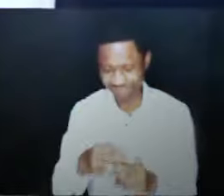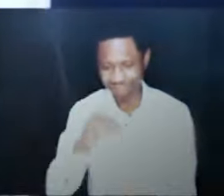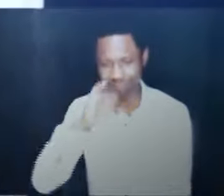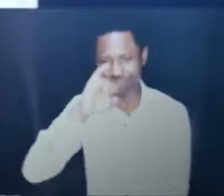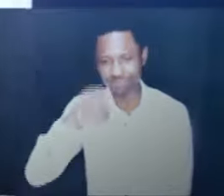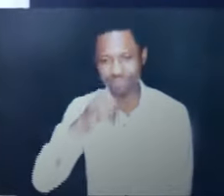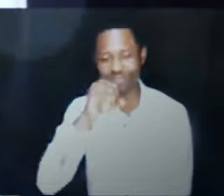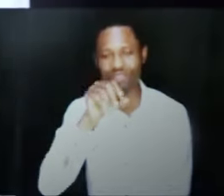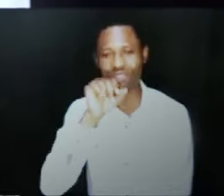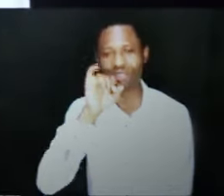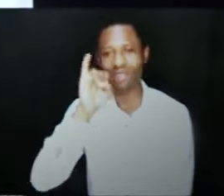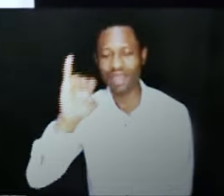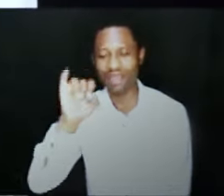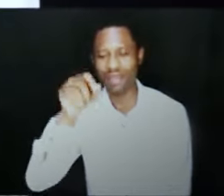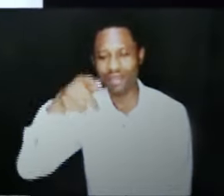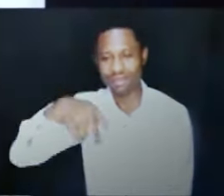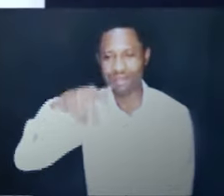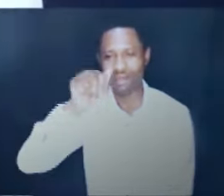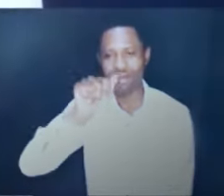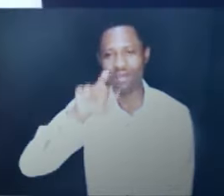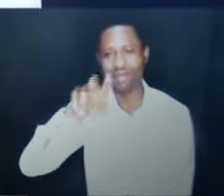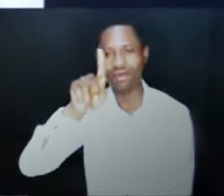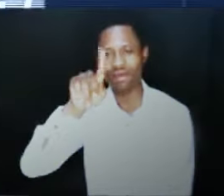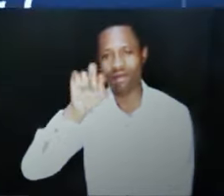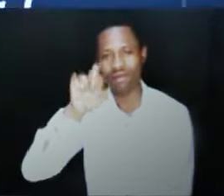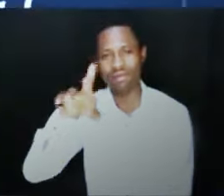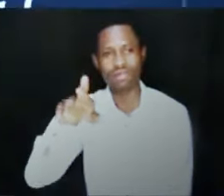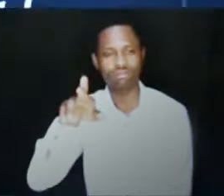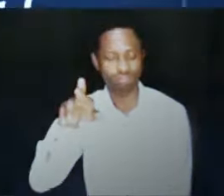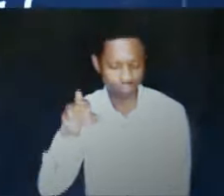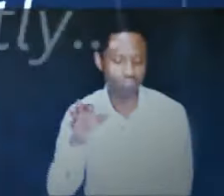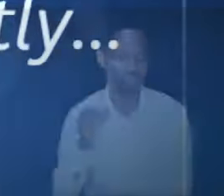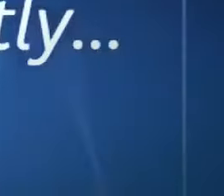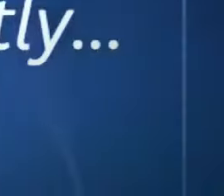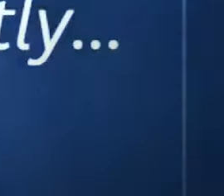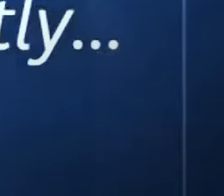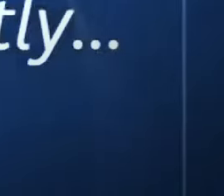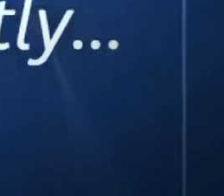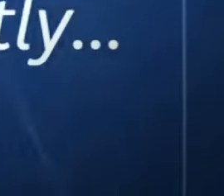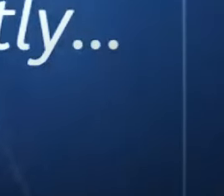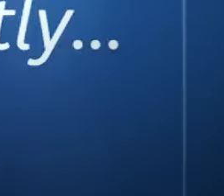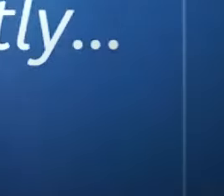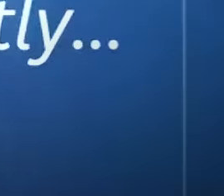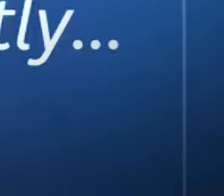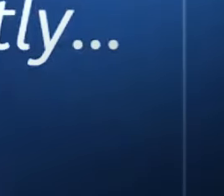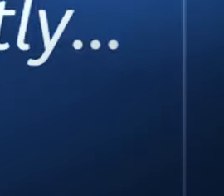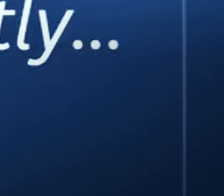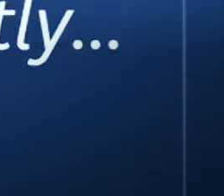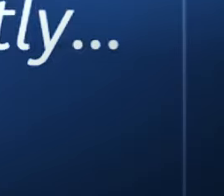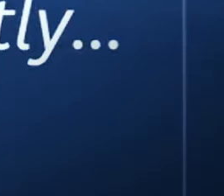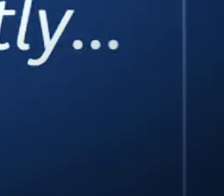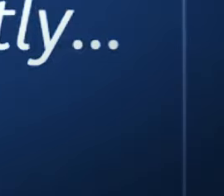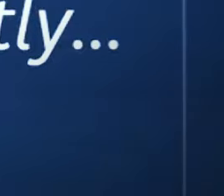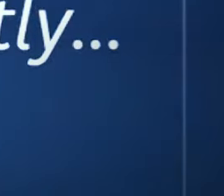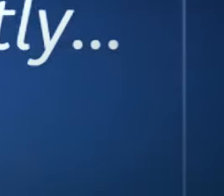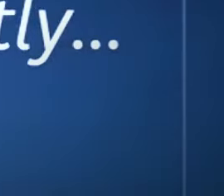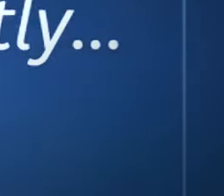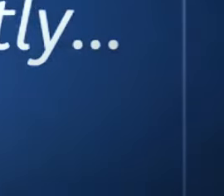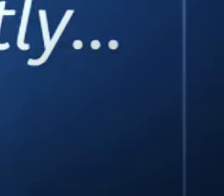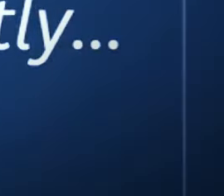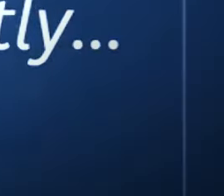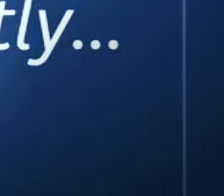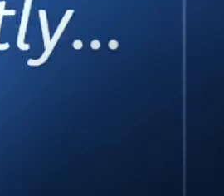has defined repentance as this. J.I. Packer, all kinds of such and one assembly. Say, and no chirim.